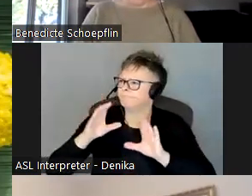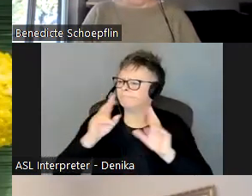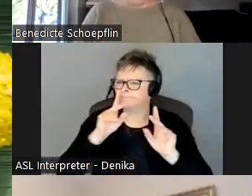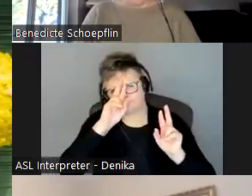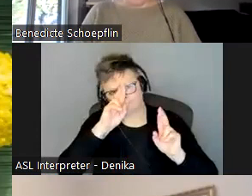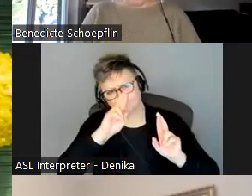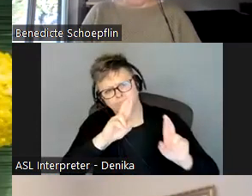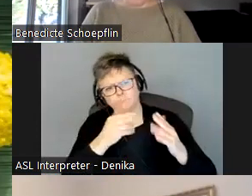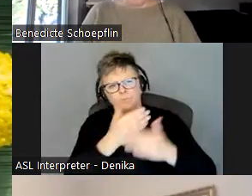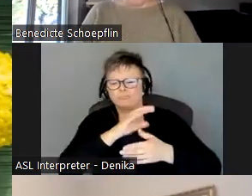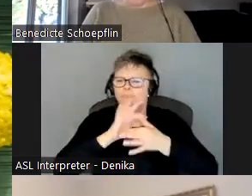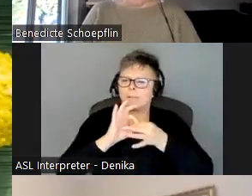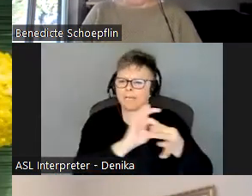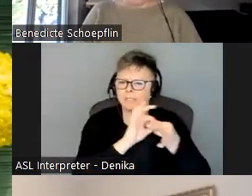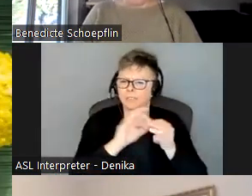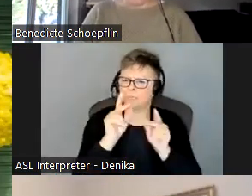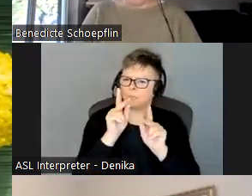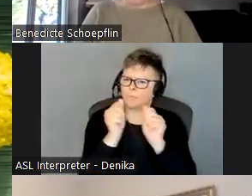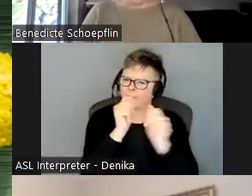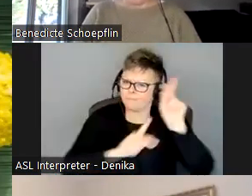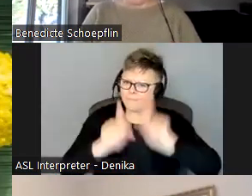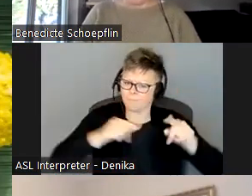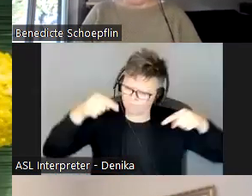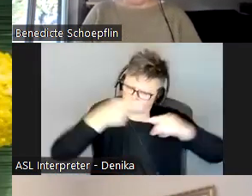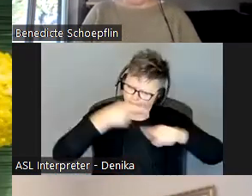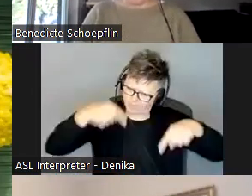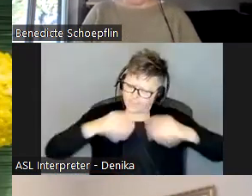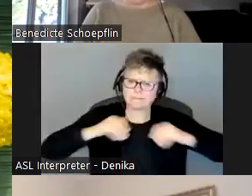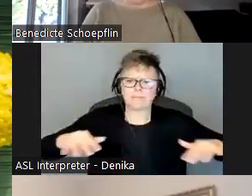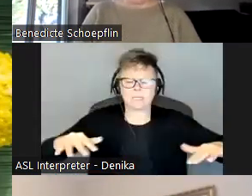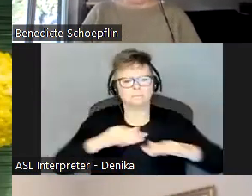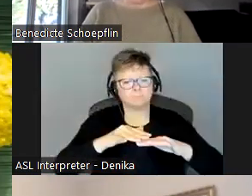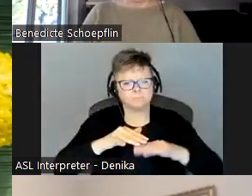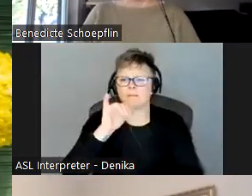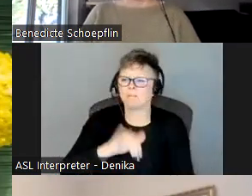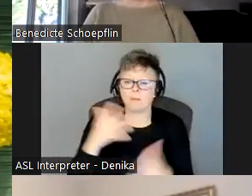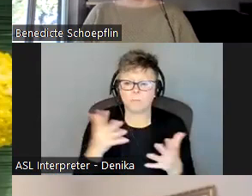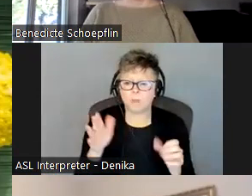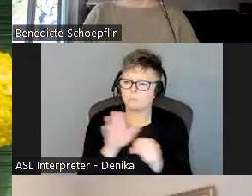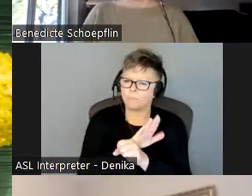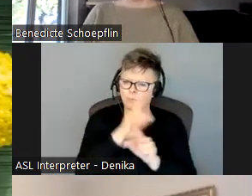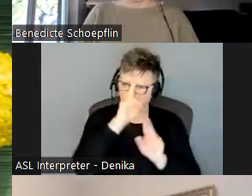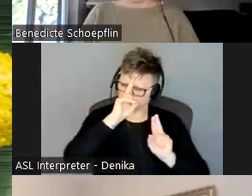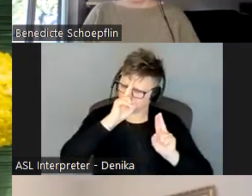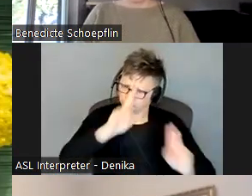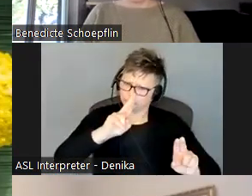original peoples of this land, one that is based in honor and deep respect.